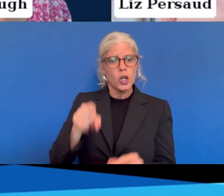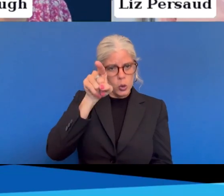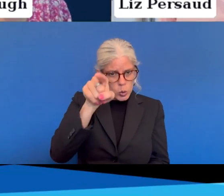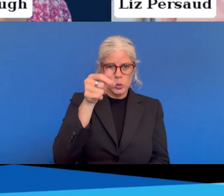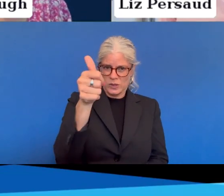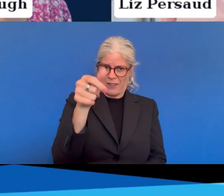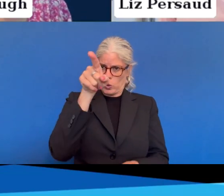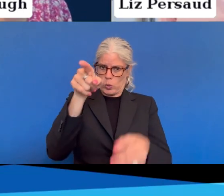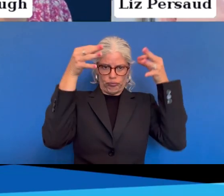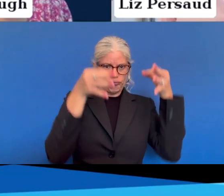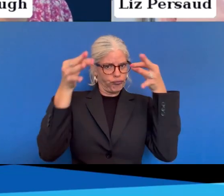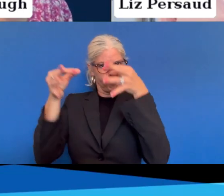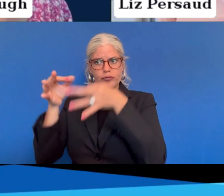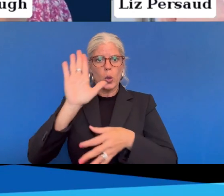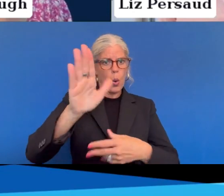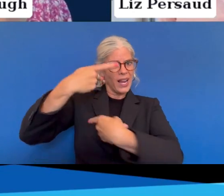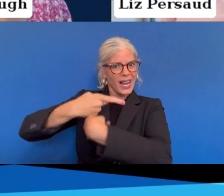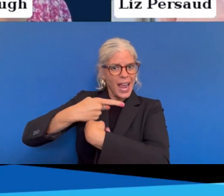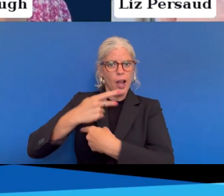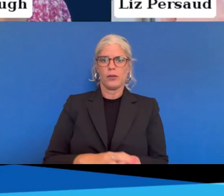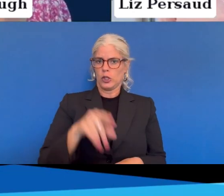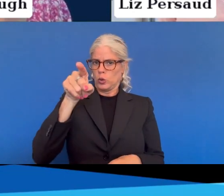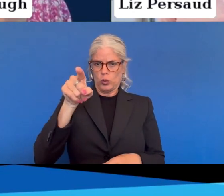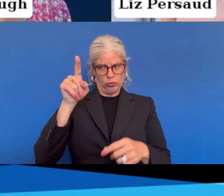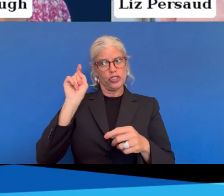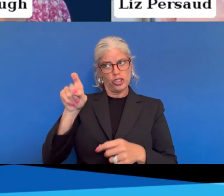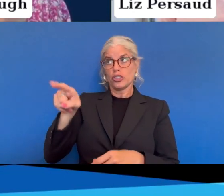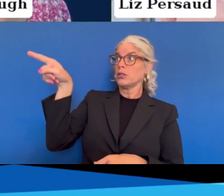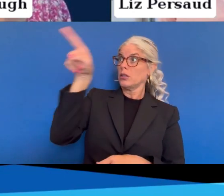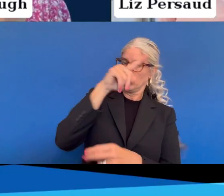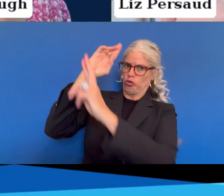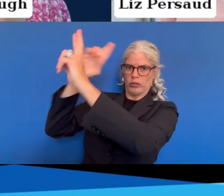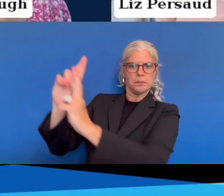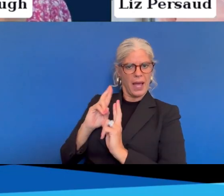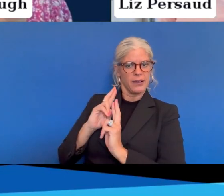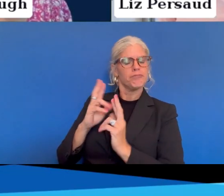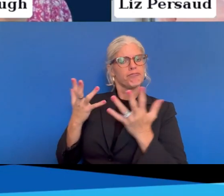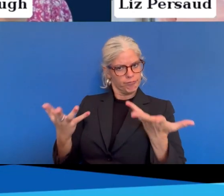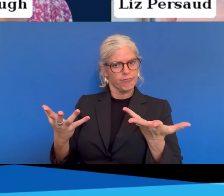the director of your care, and you should be treated as such.